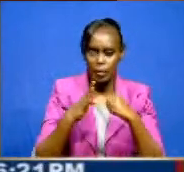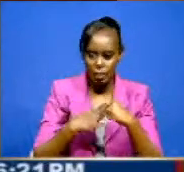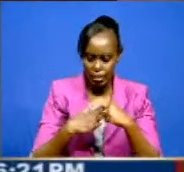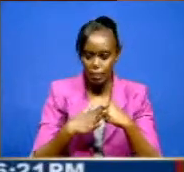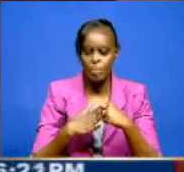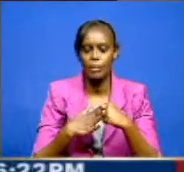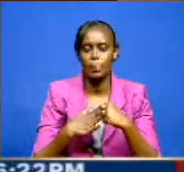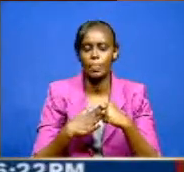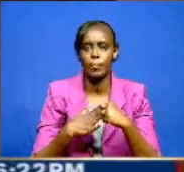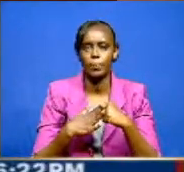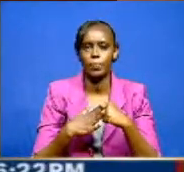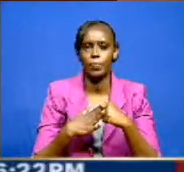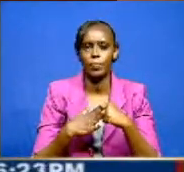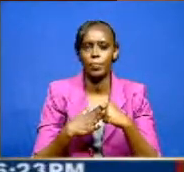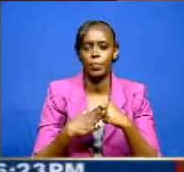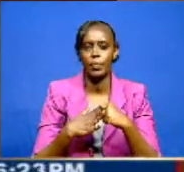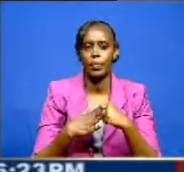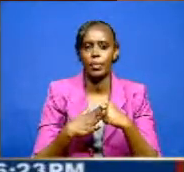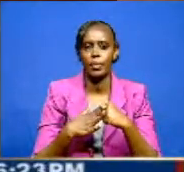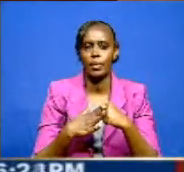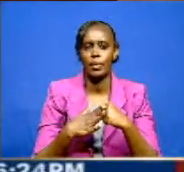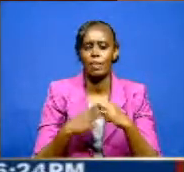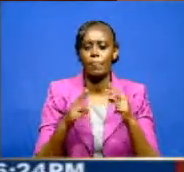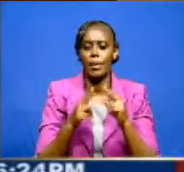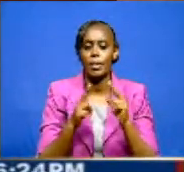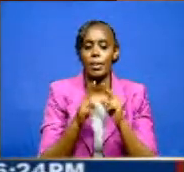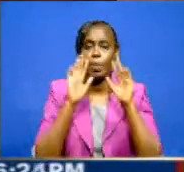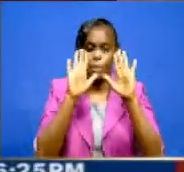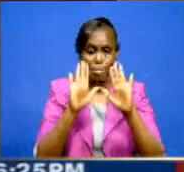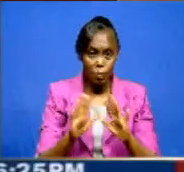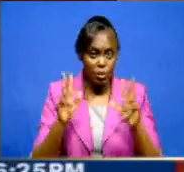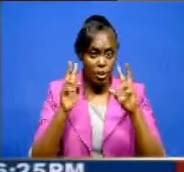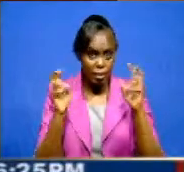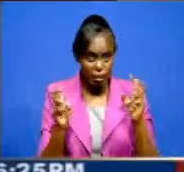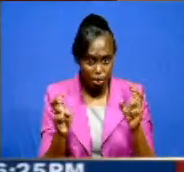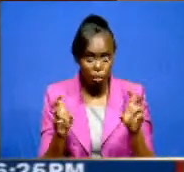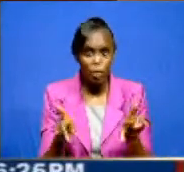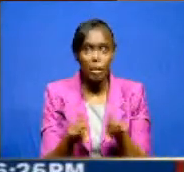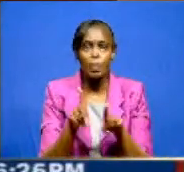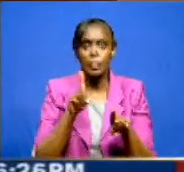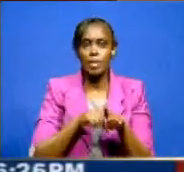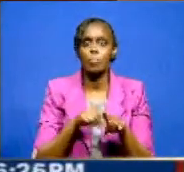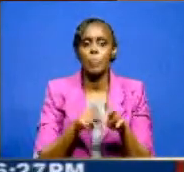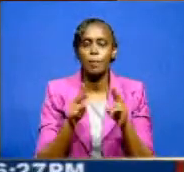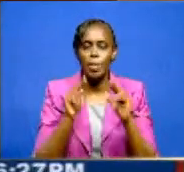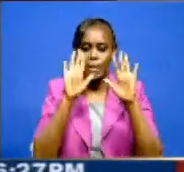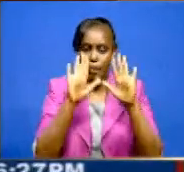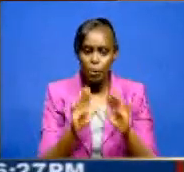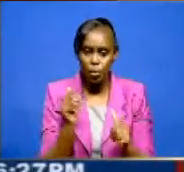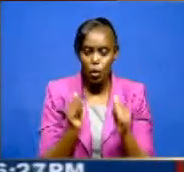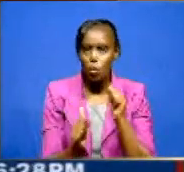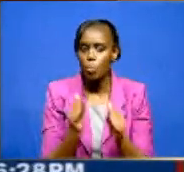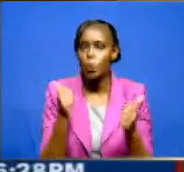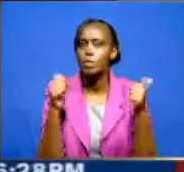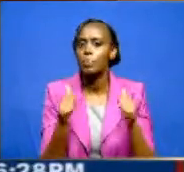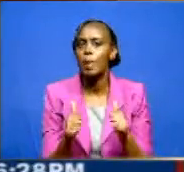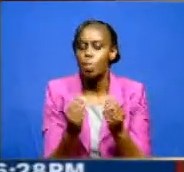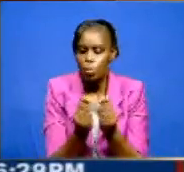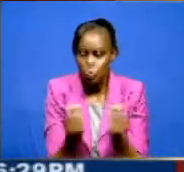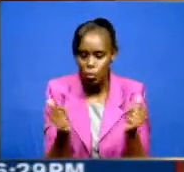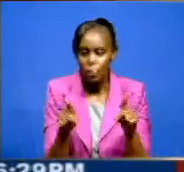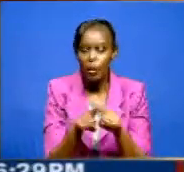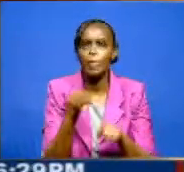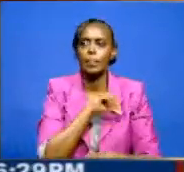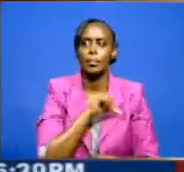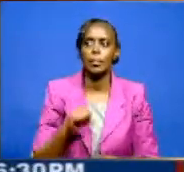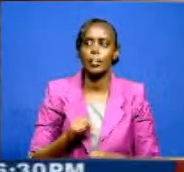is raising, it's a valid issue. But it's a valid issue and which we have not tackled as a